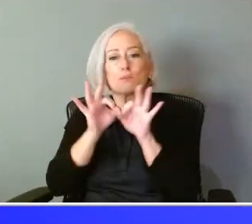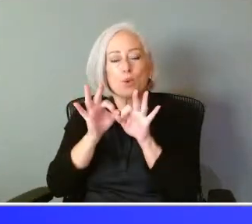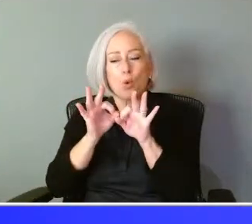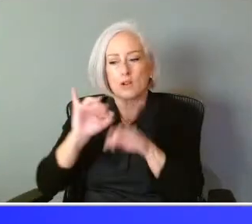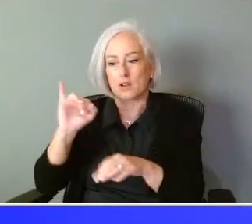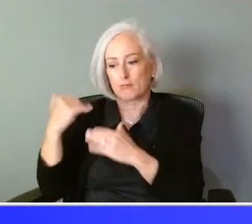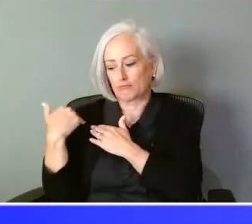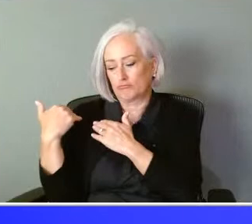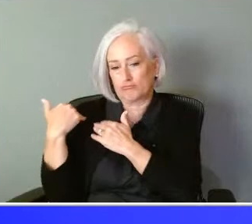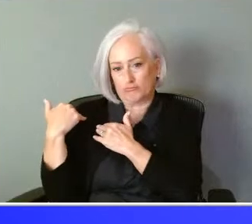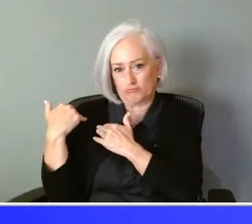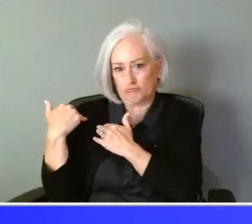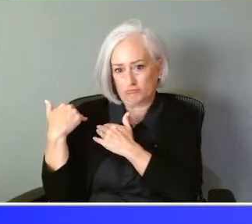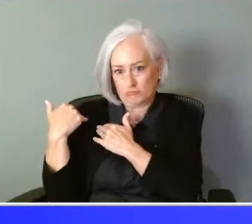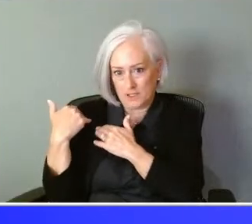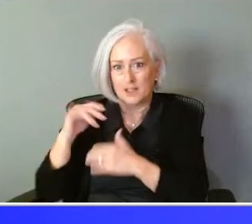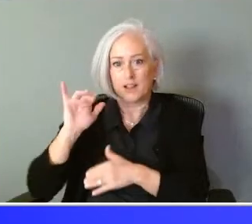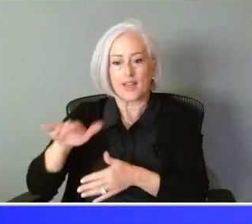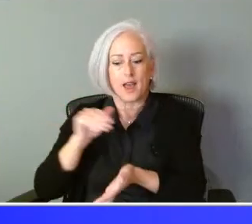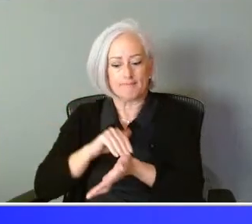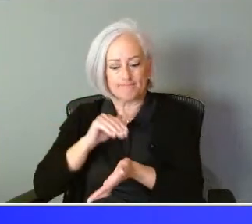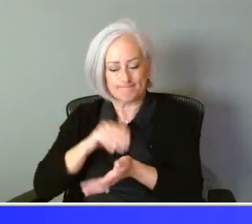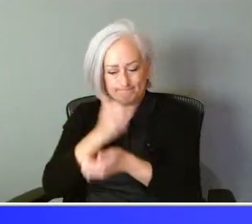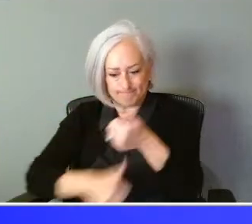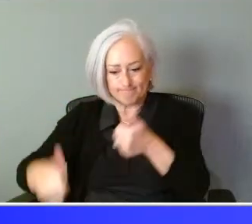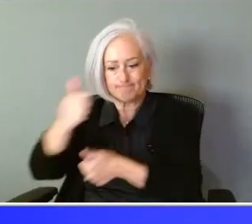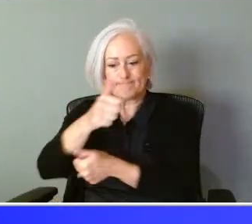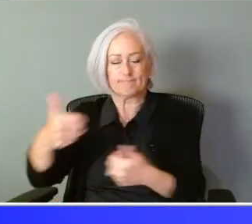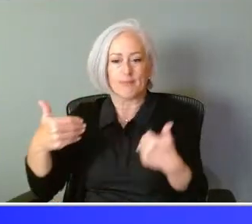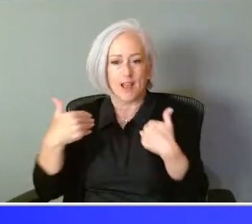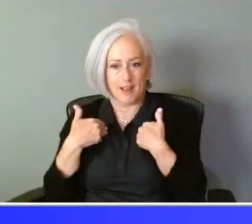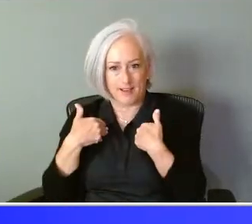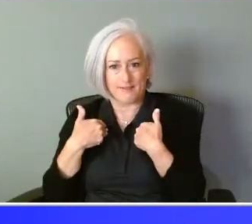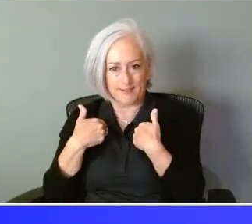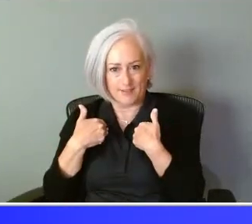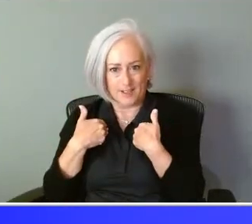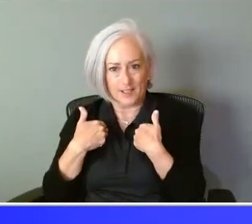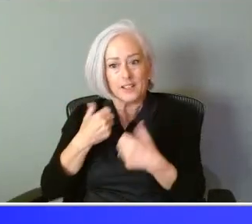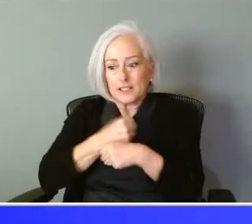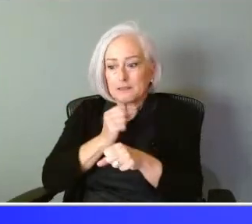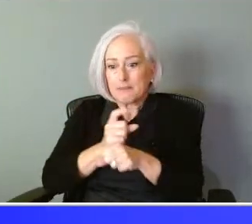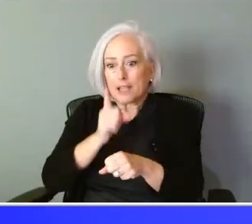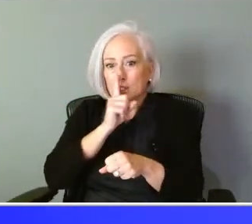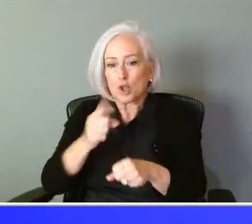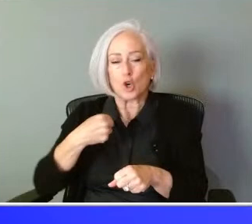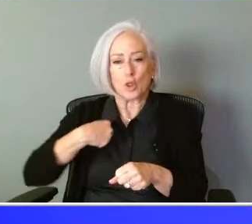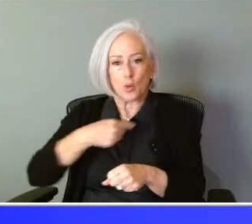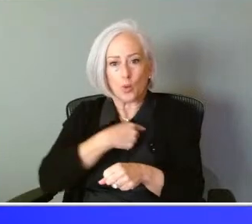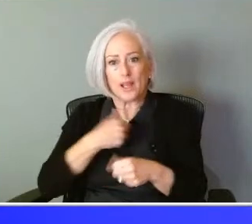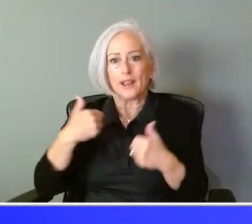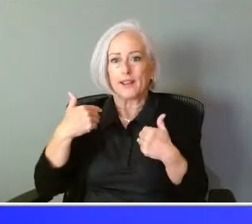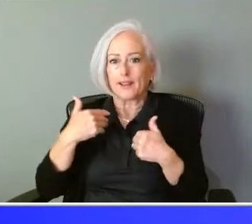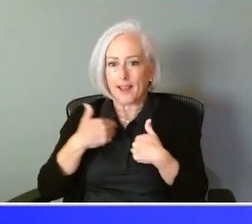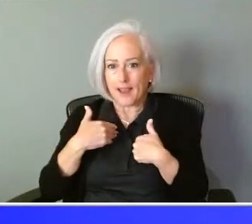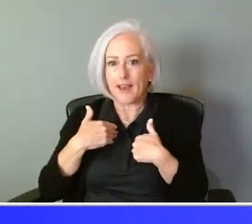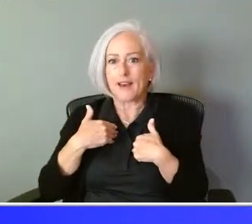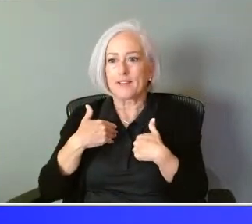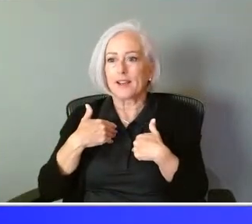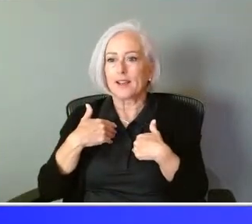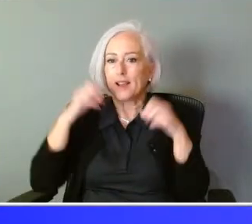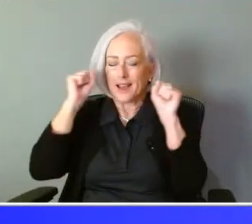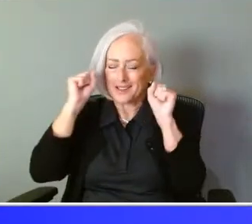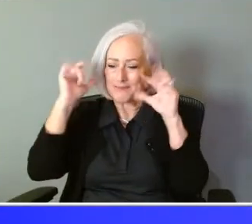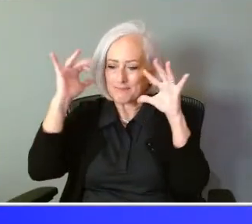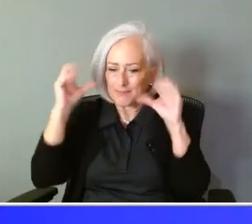that the physician-in-chief has is to make sure that, we have a world-class clinical program